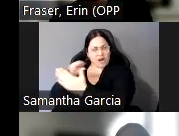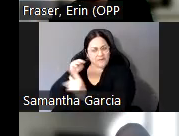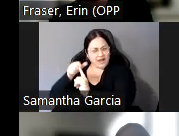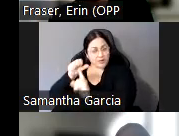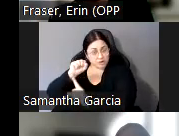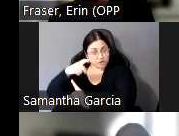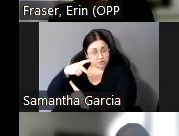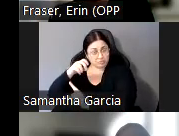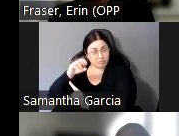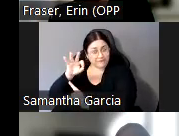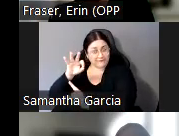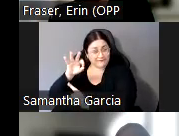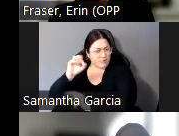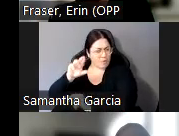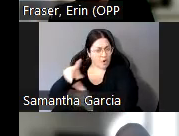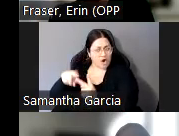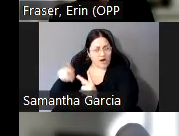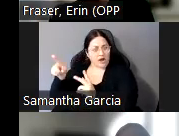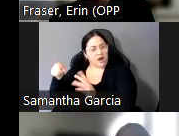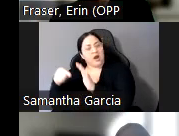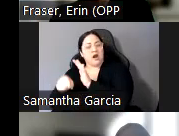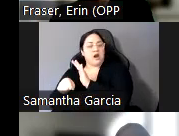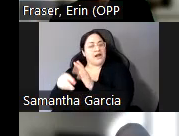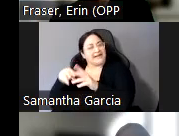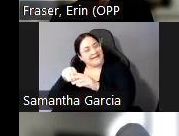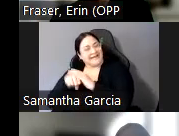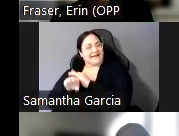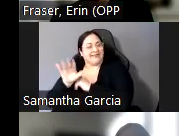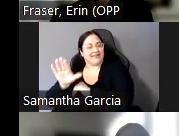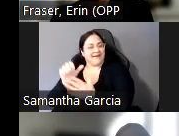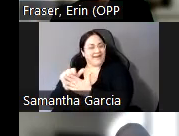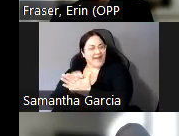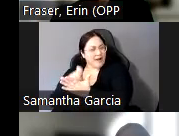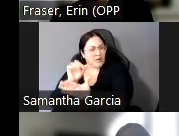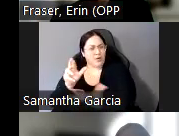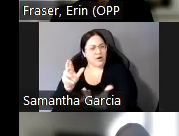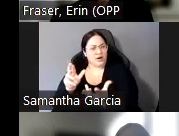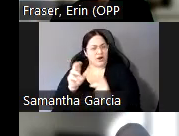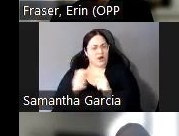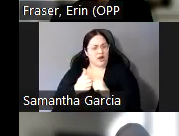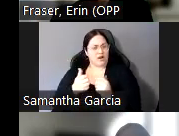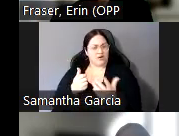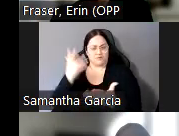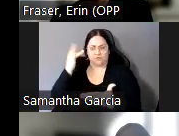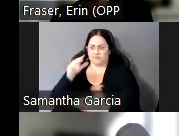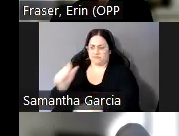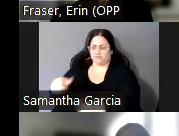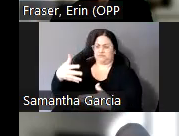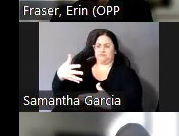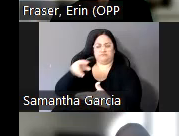email has been broken into? What can the person do to the person who is receiving these emails? Can they do anything about